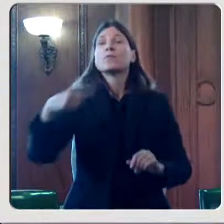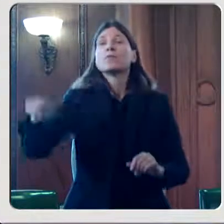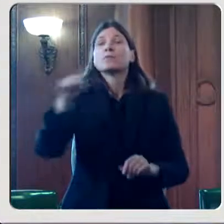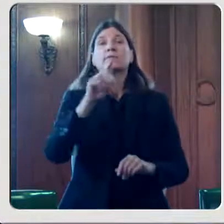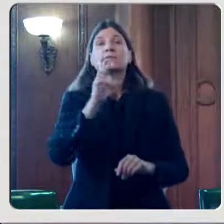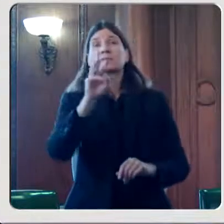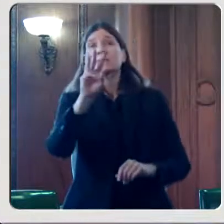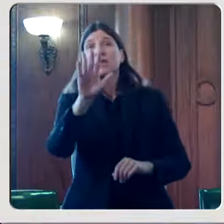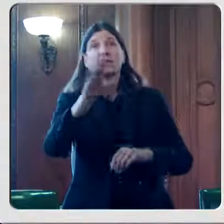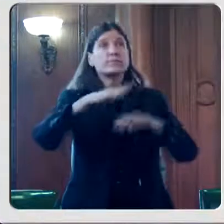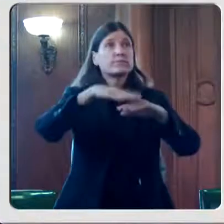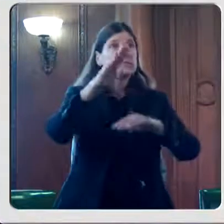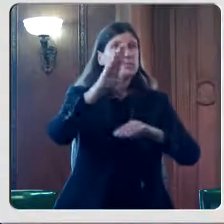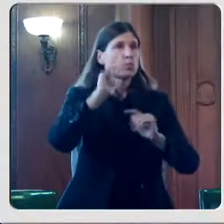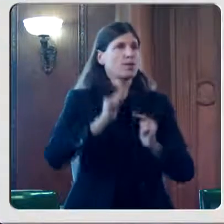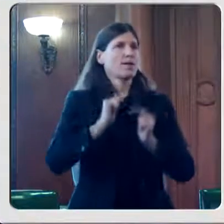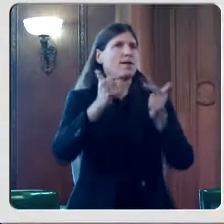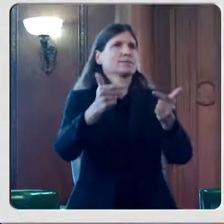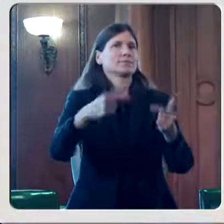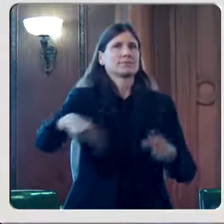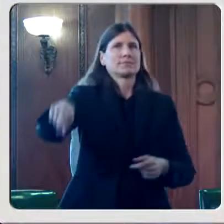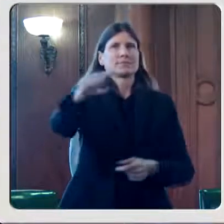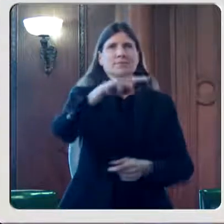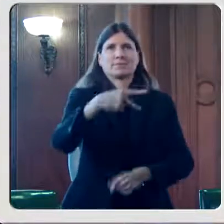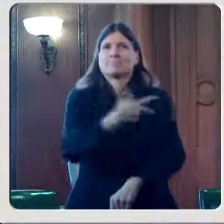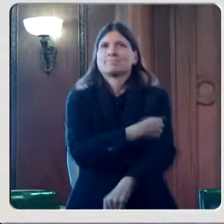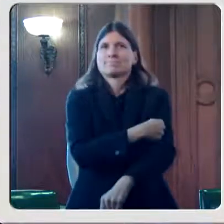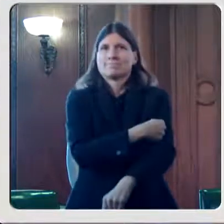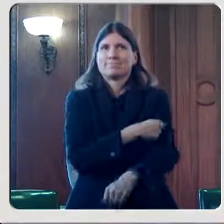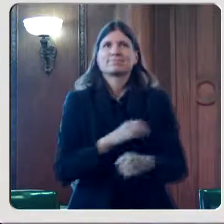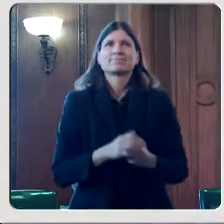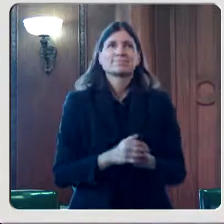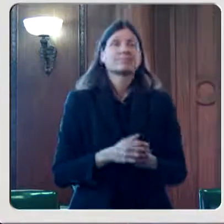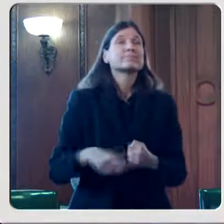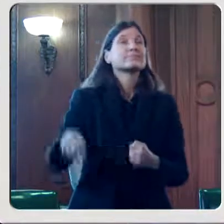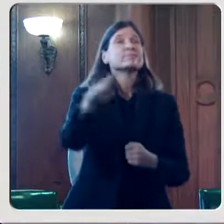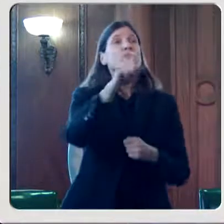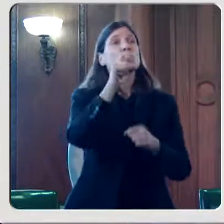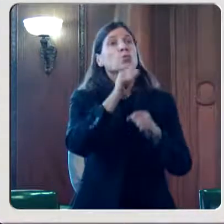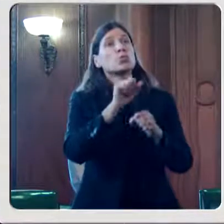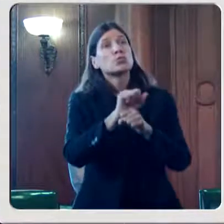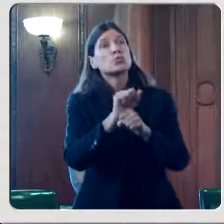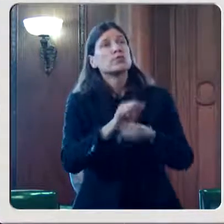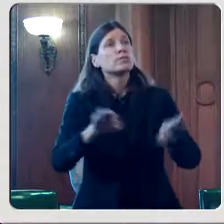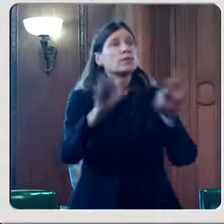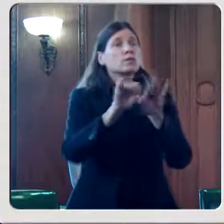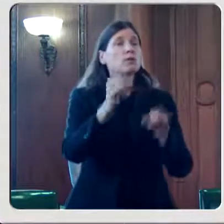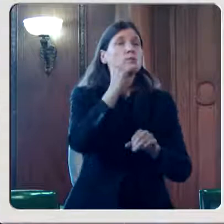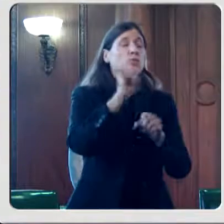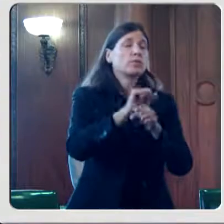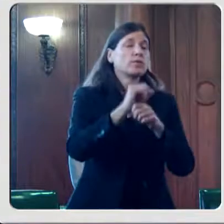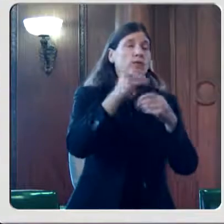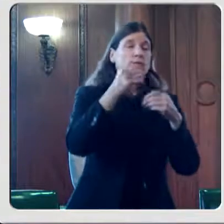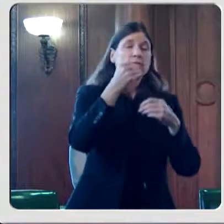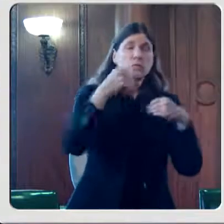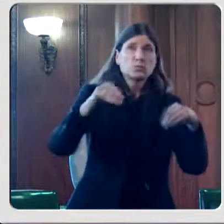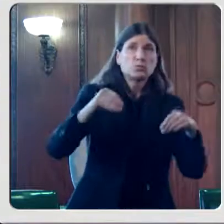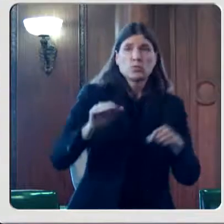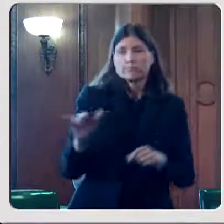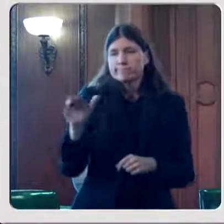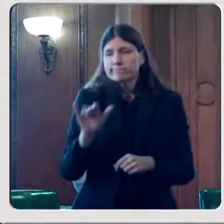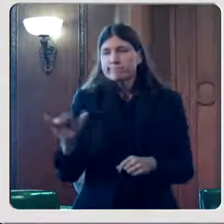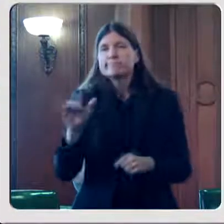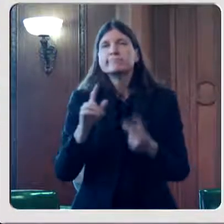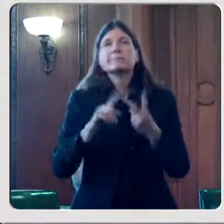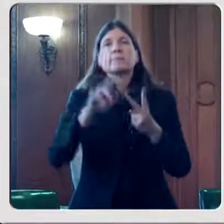getting smarter, I think, about how to deal with and convey information about vaccine hesitancy. We're actively reaching